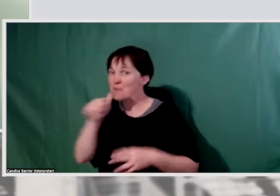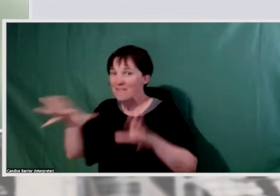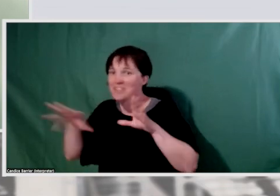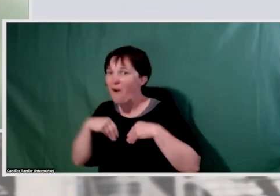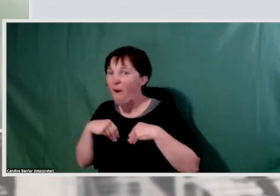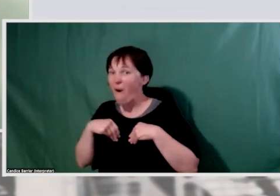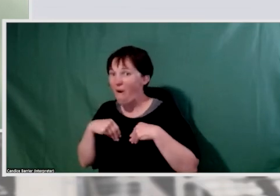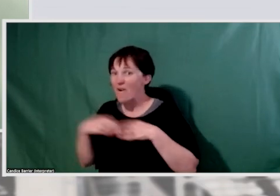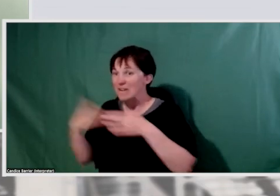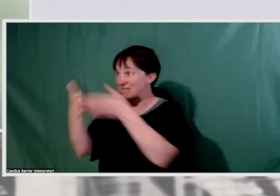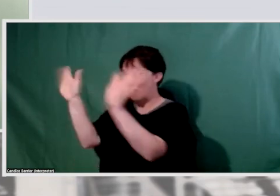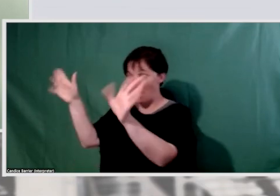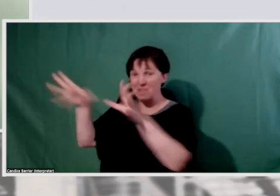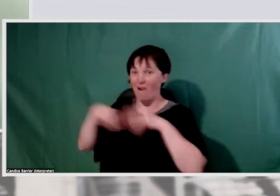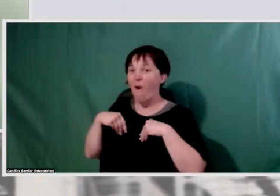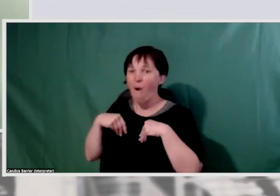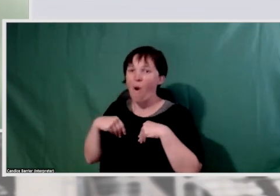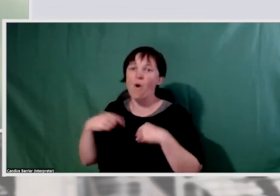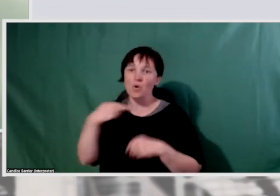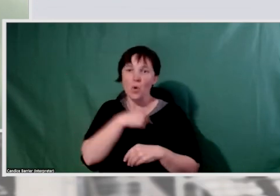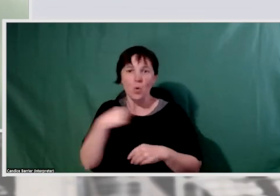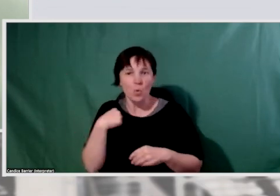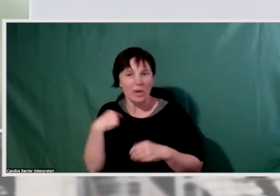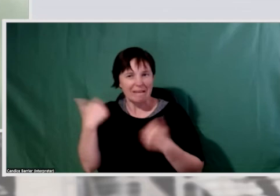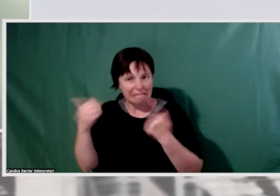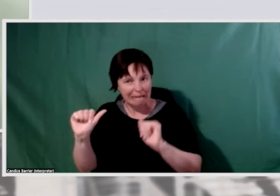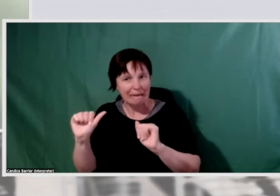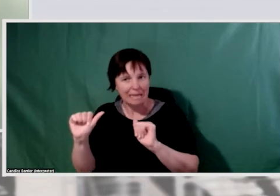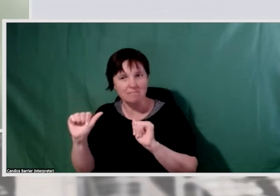a community consensus around it.